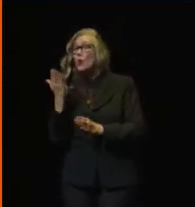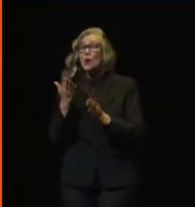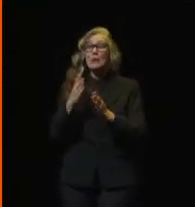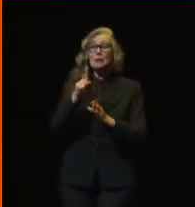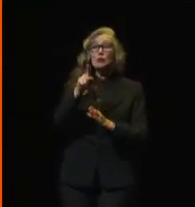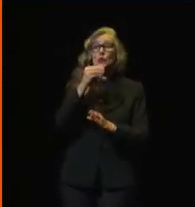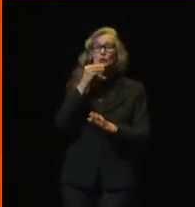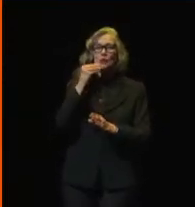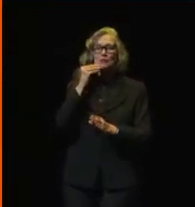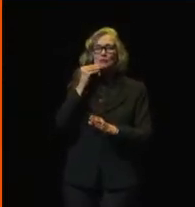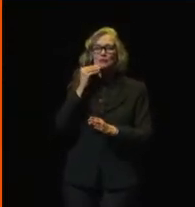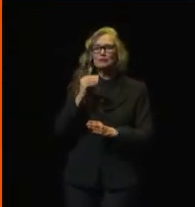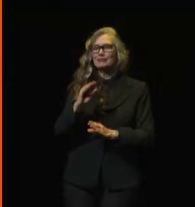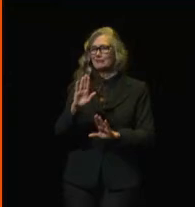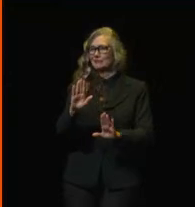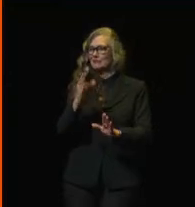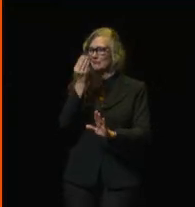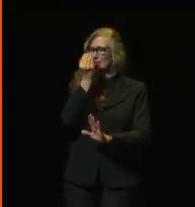Ady,